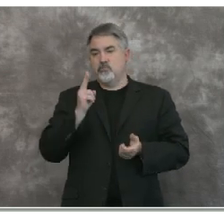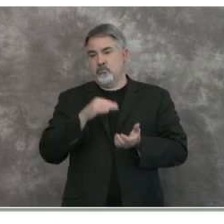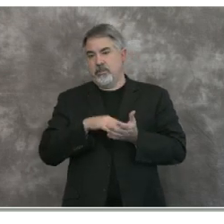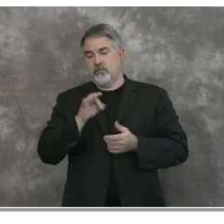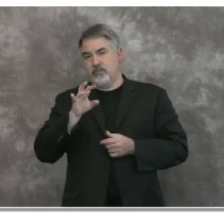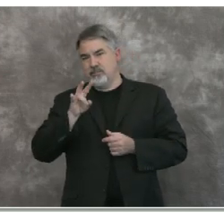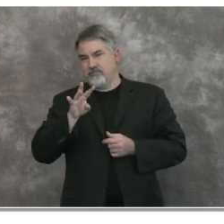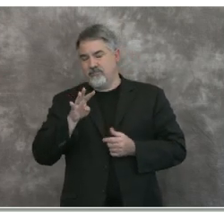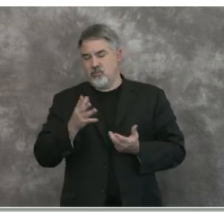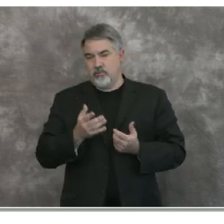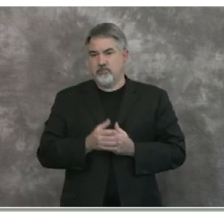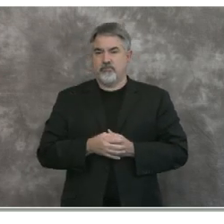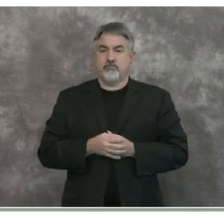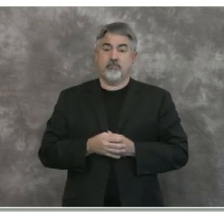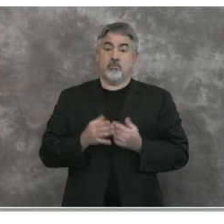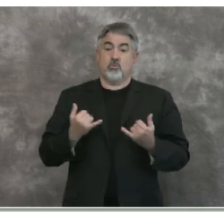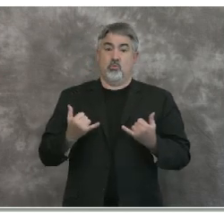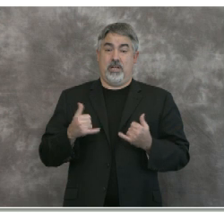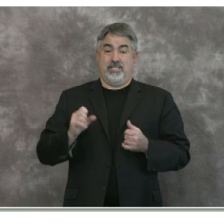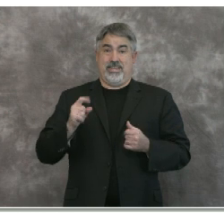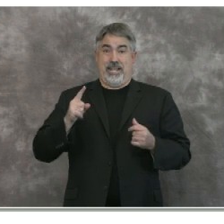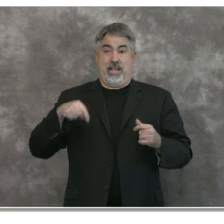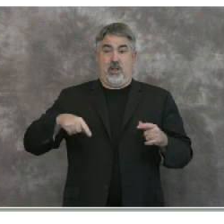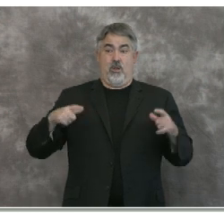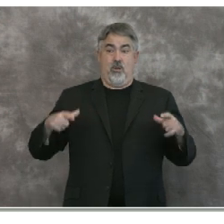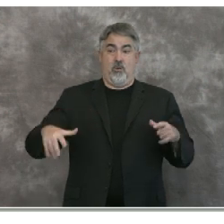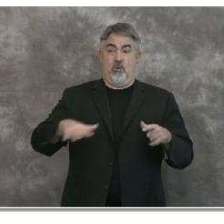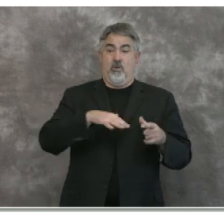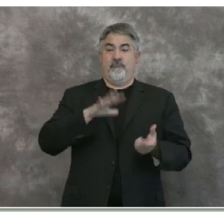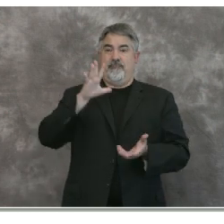And today, the County of San Diego is reporting